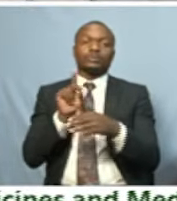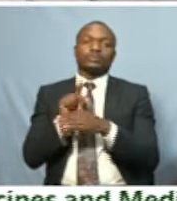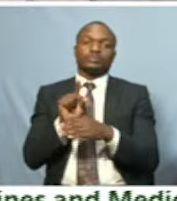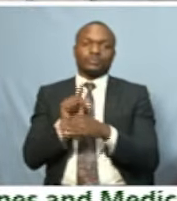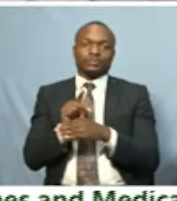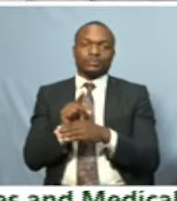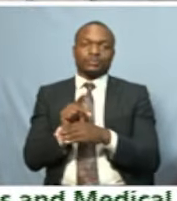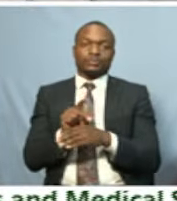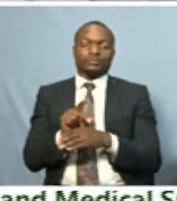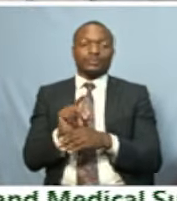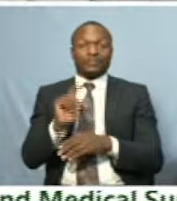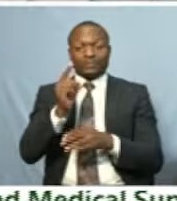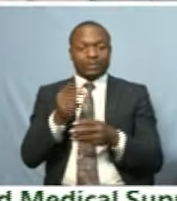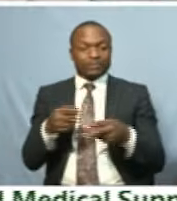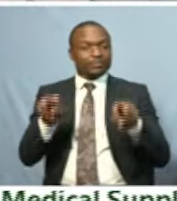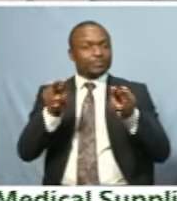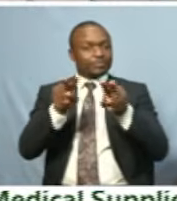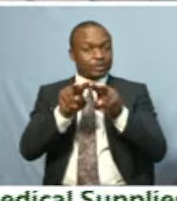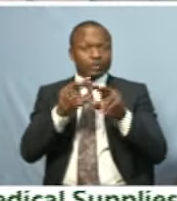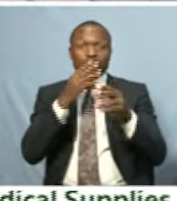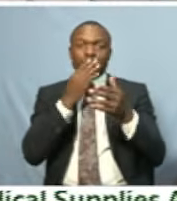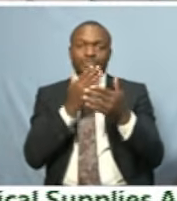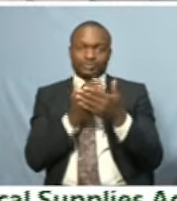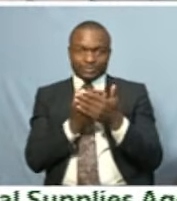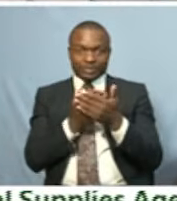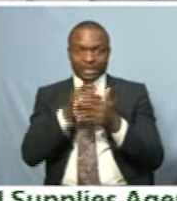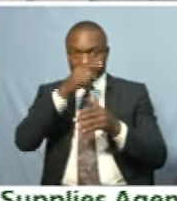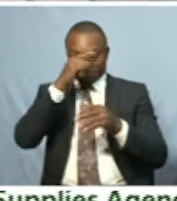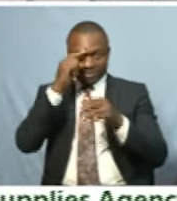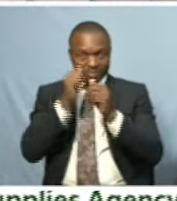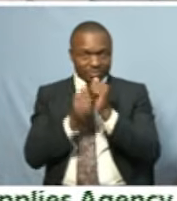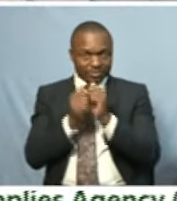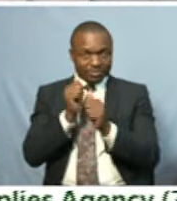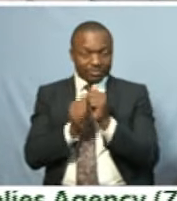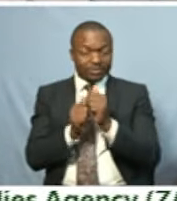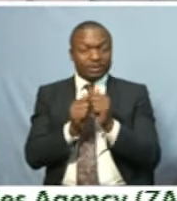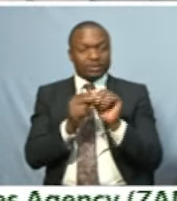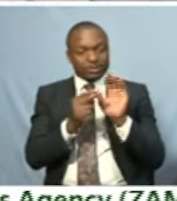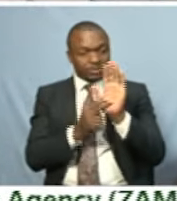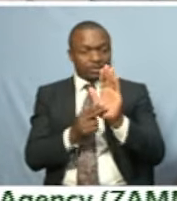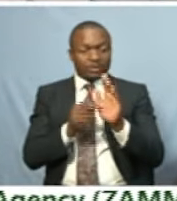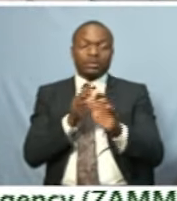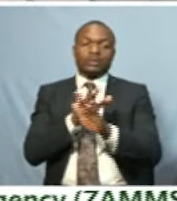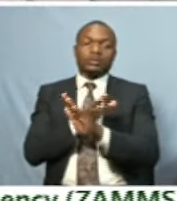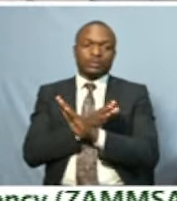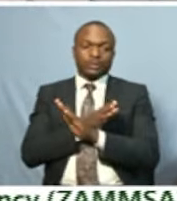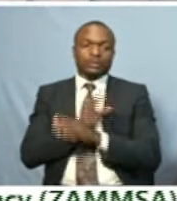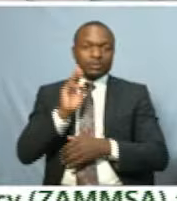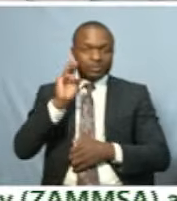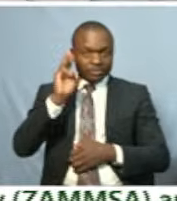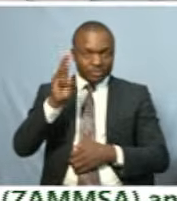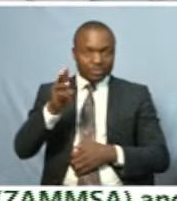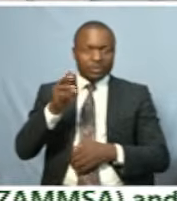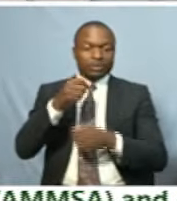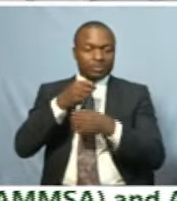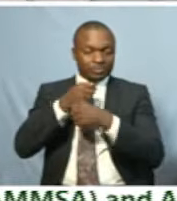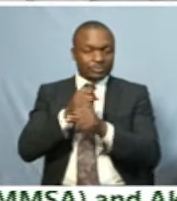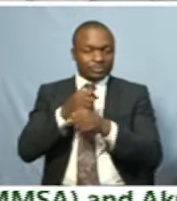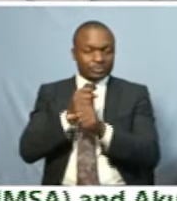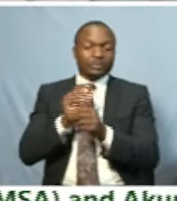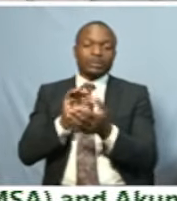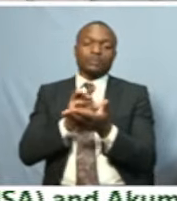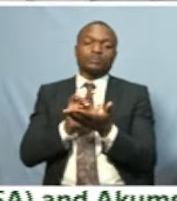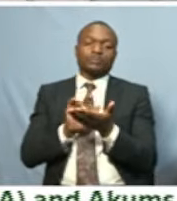on face value, is very commendable because it signals that Zambia is going to be manufacturing